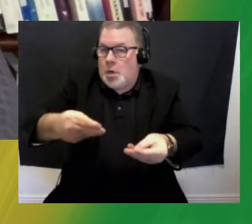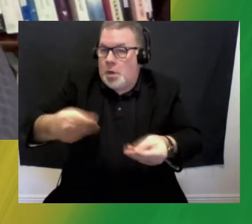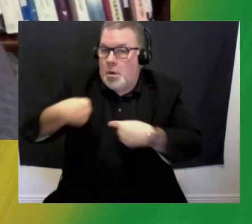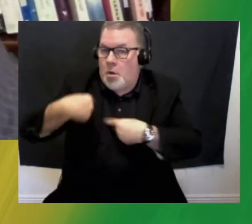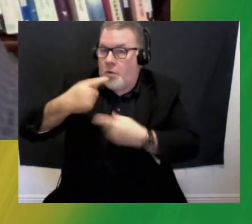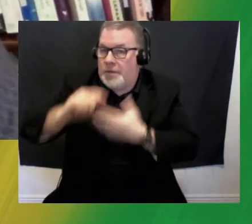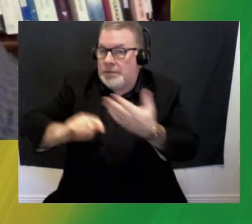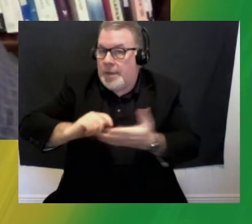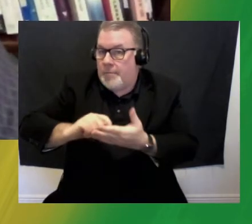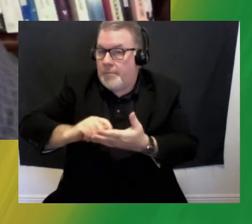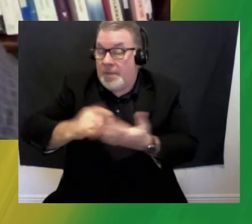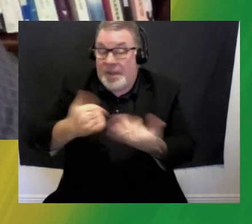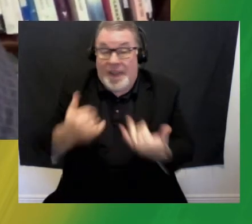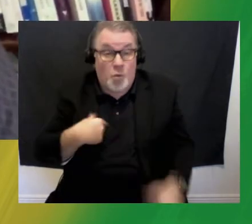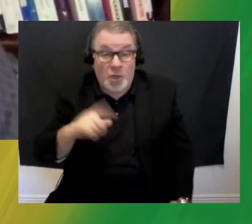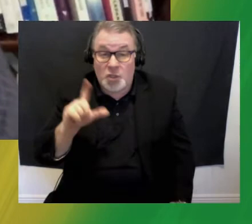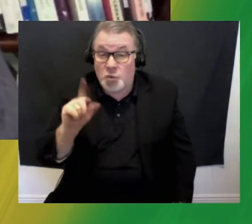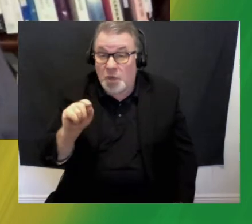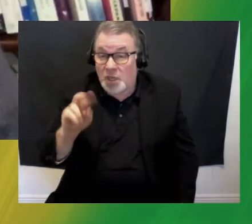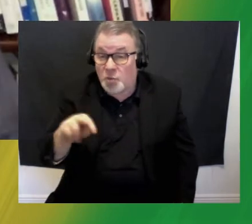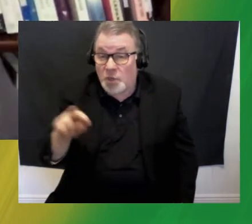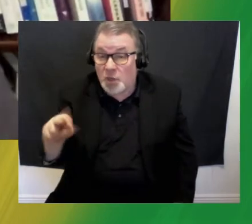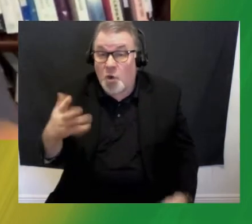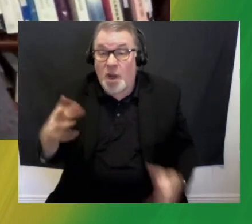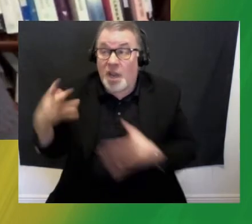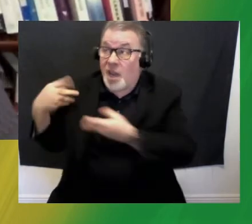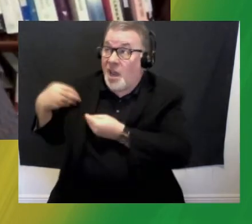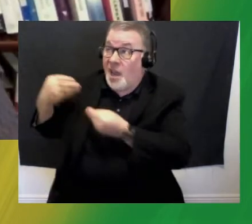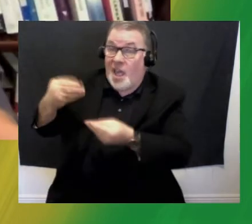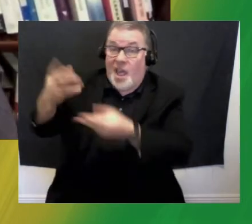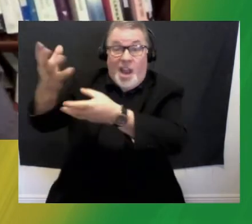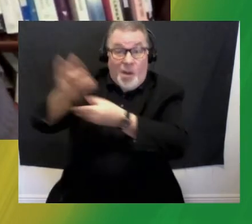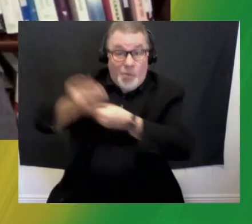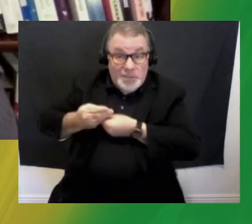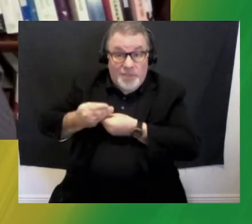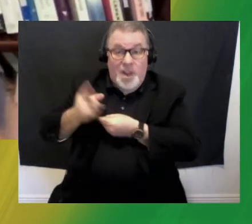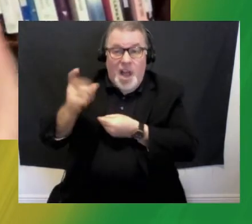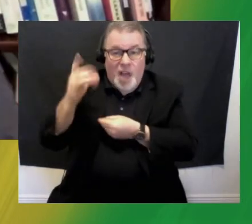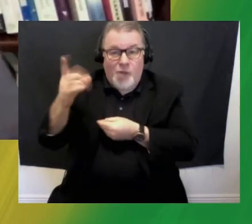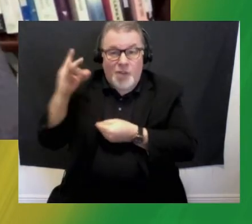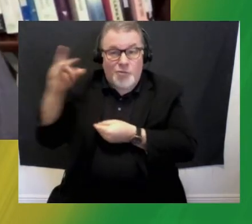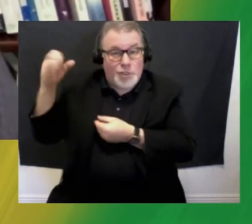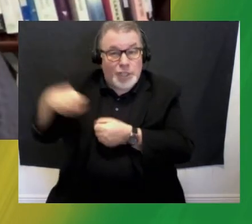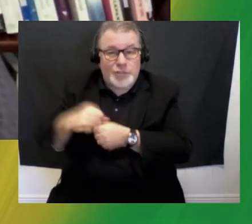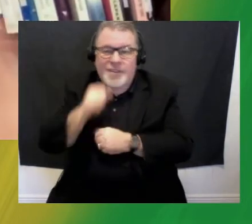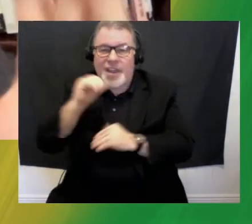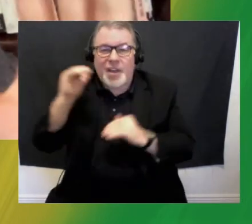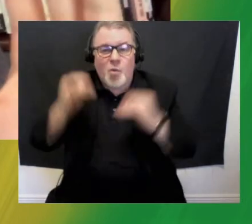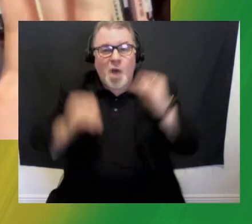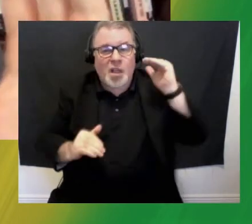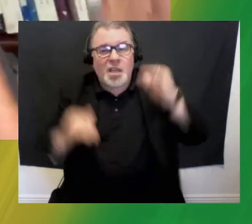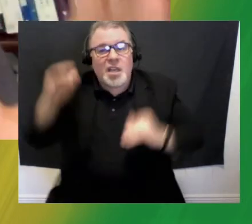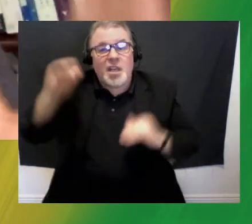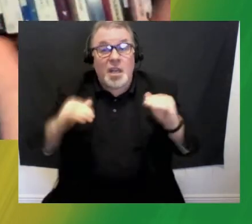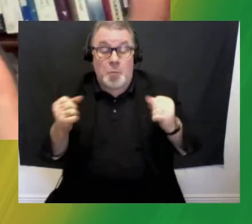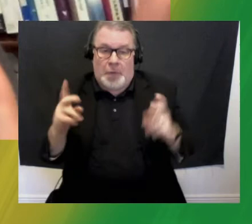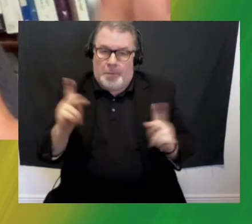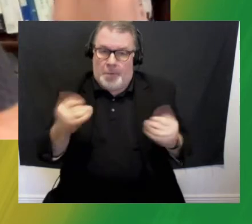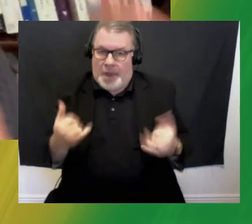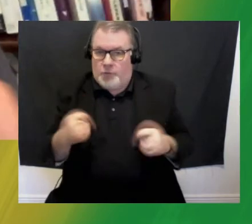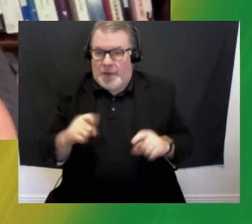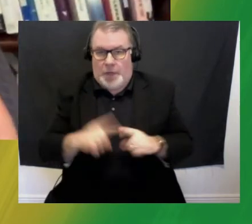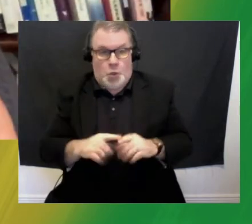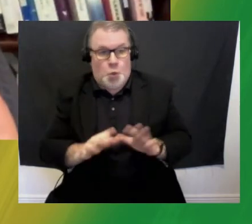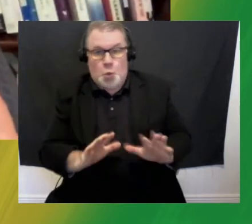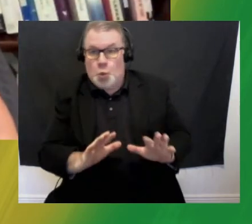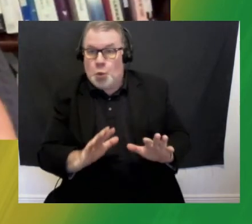And here we are in 2022, having inherited hundreds of years of inequality. And I know there are a lot of folks right now trying to keep young people